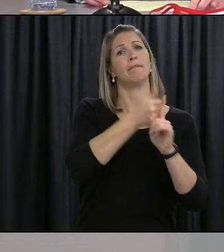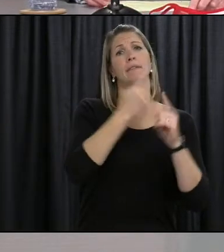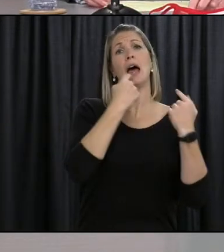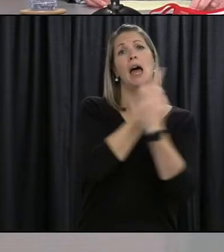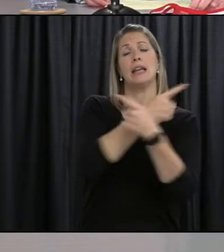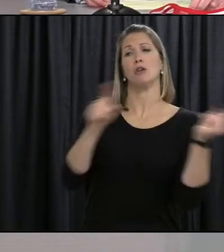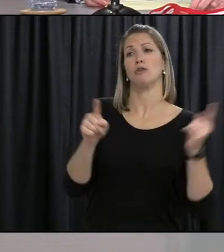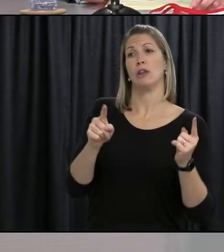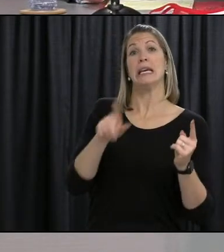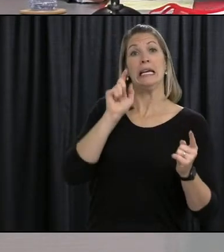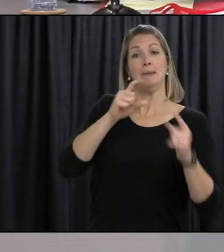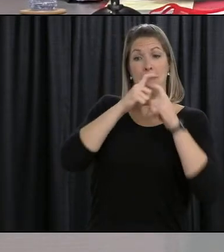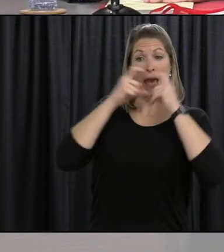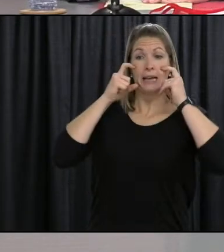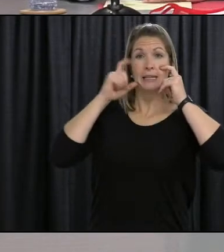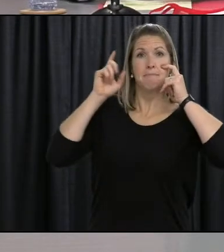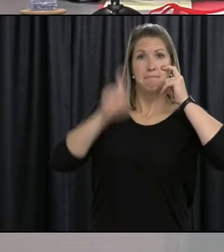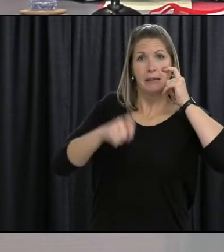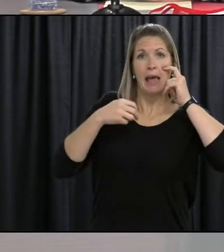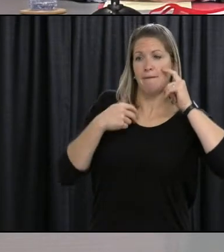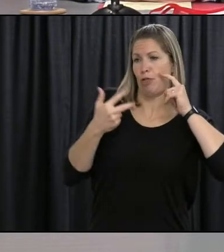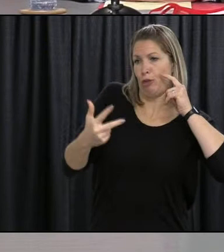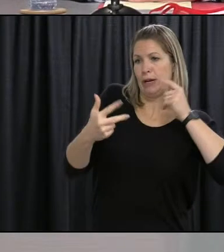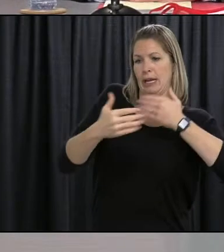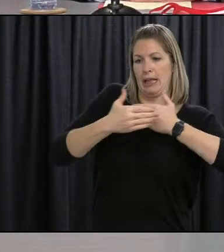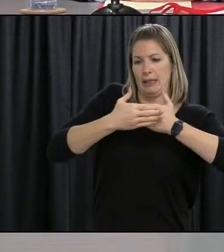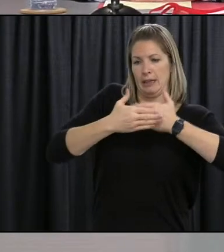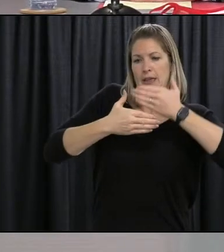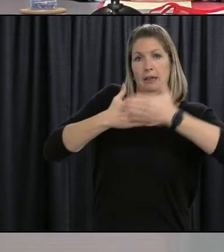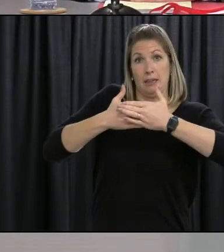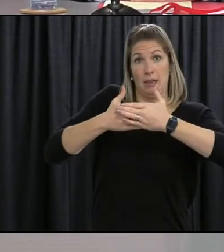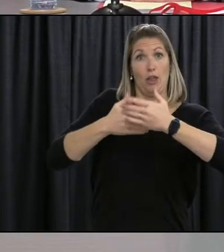I was just wondering, what is your take on this new recommendation?